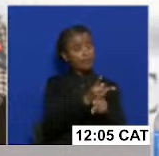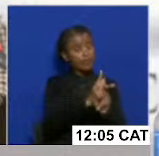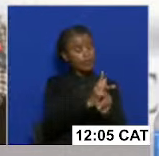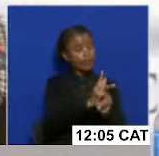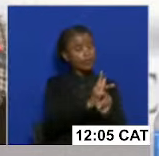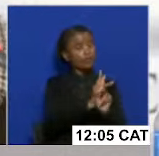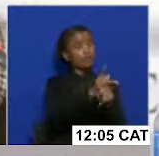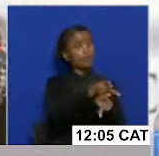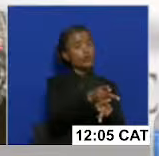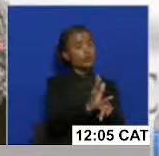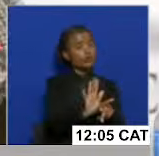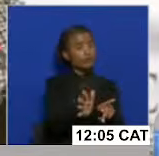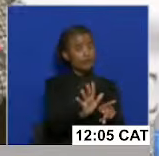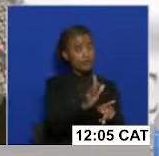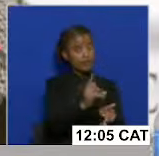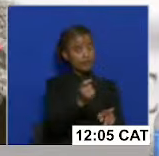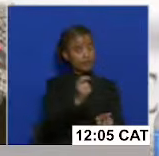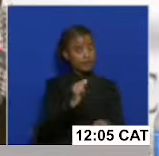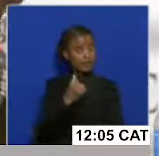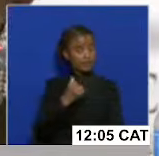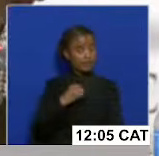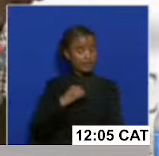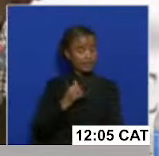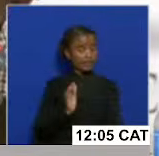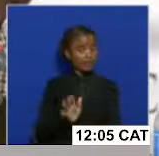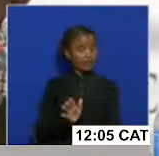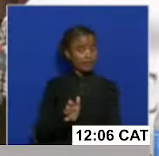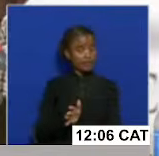No, he didn't pay me.